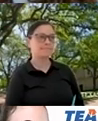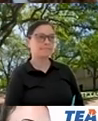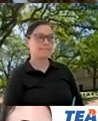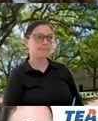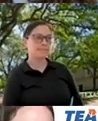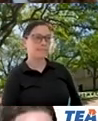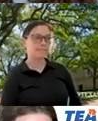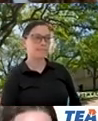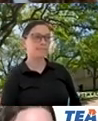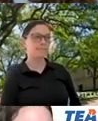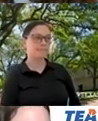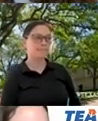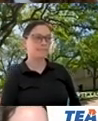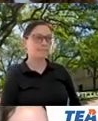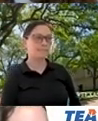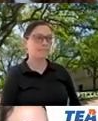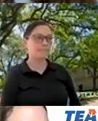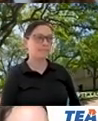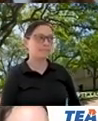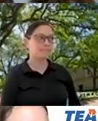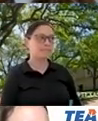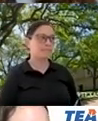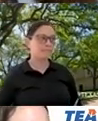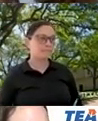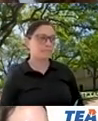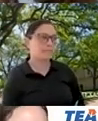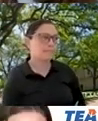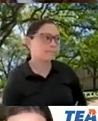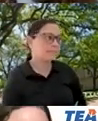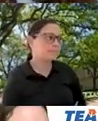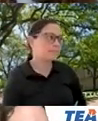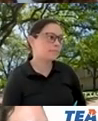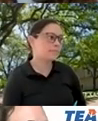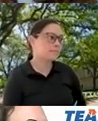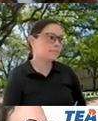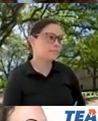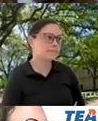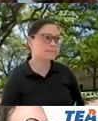All right, we will come back around. I know she's there. Stephanie Rubin.